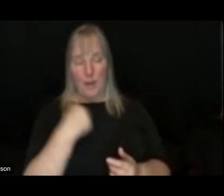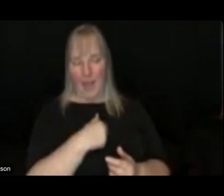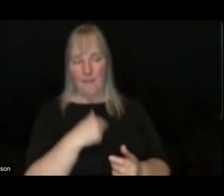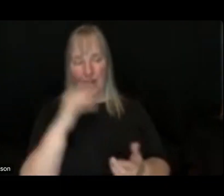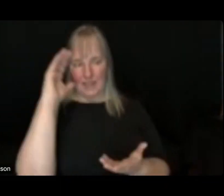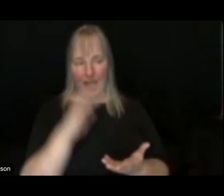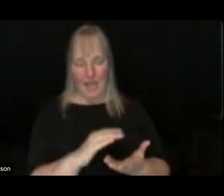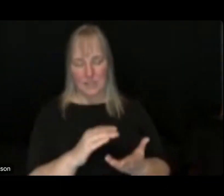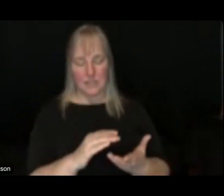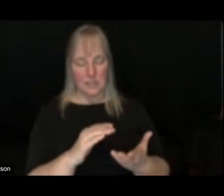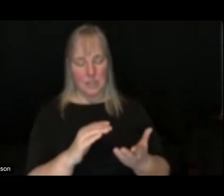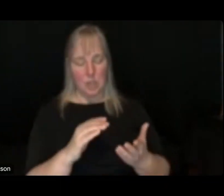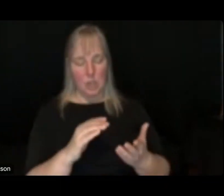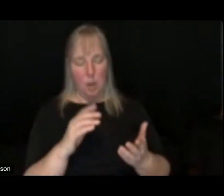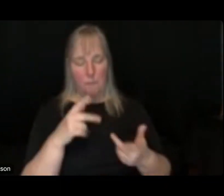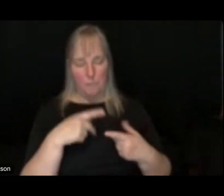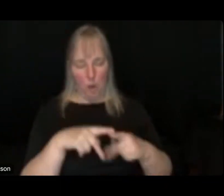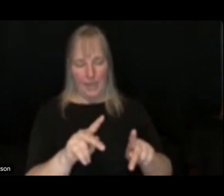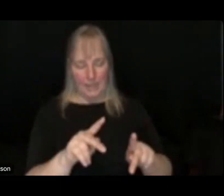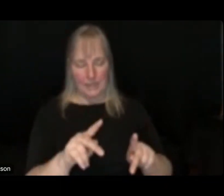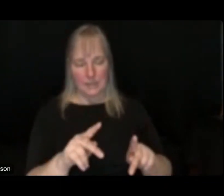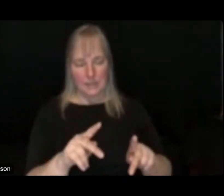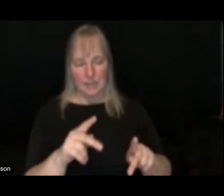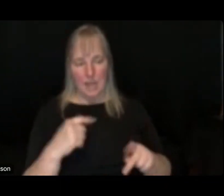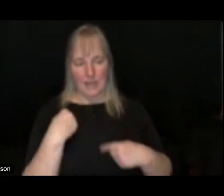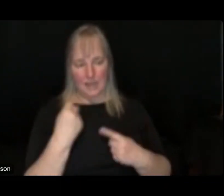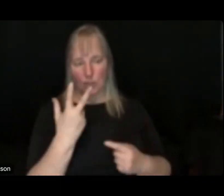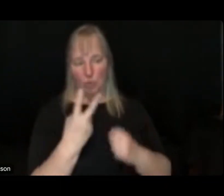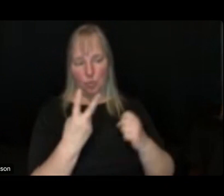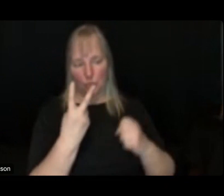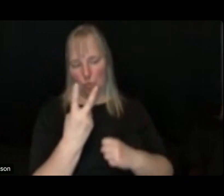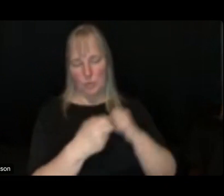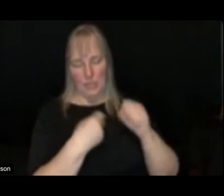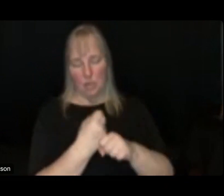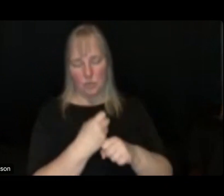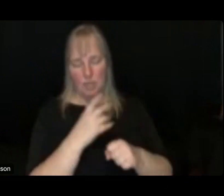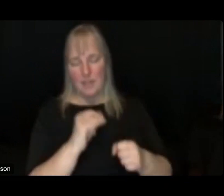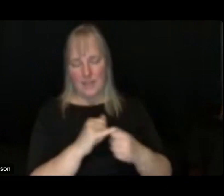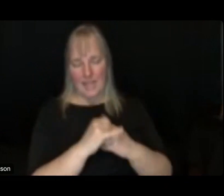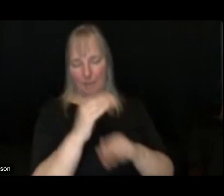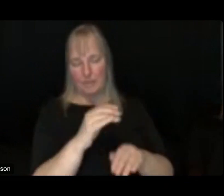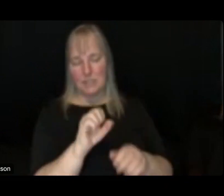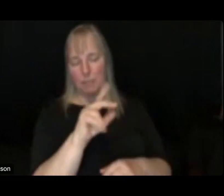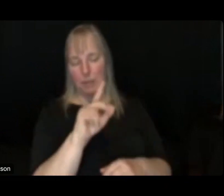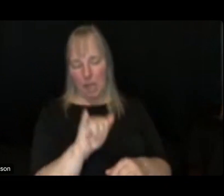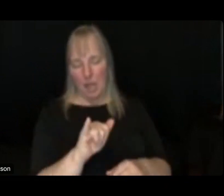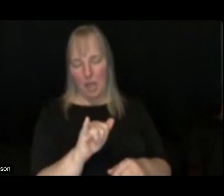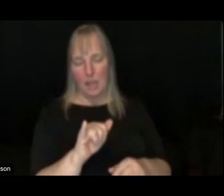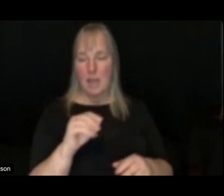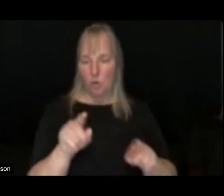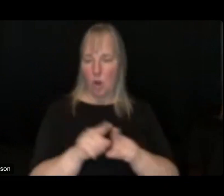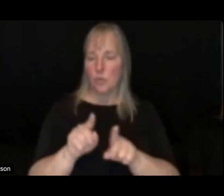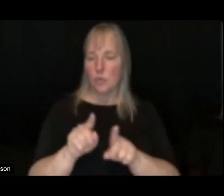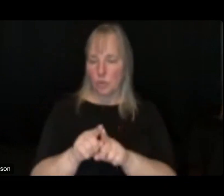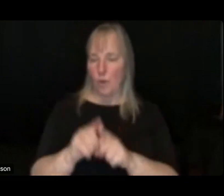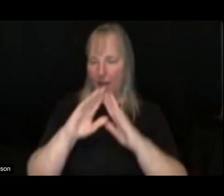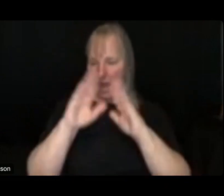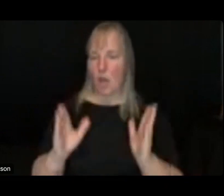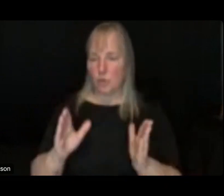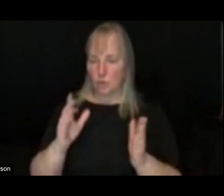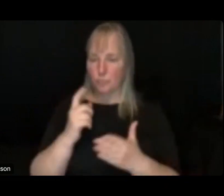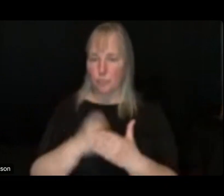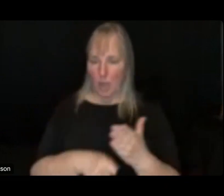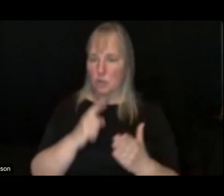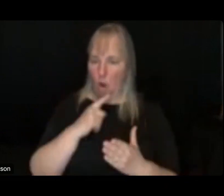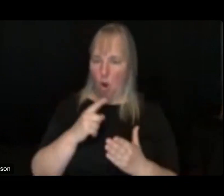years. That's actually limit the supply sector as well on that. And obviously house prices has been at the level